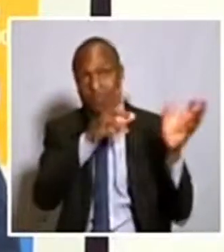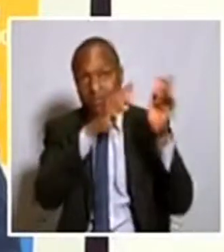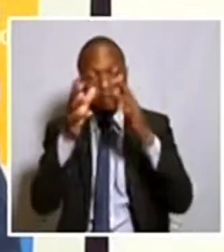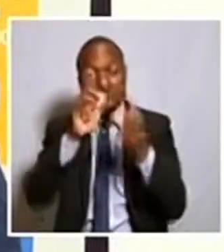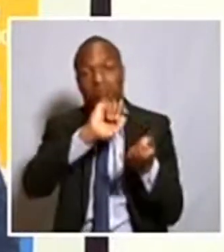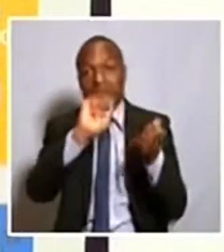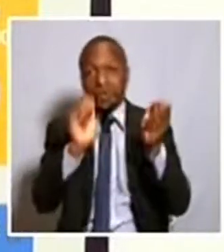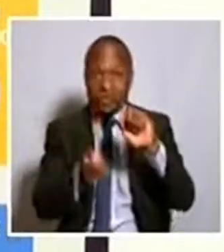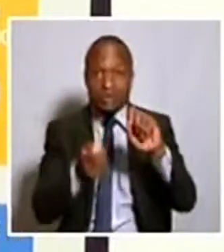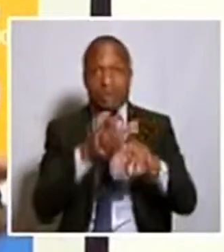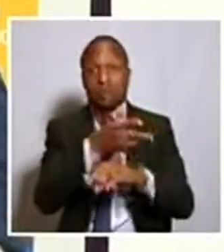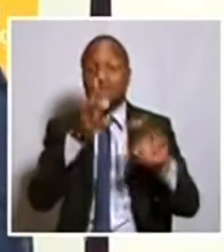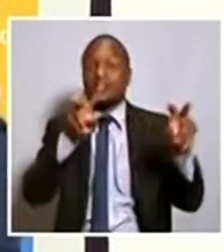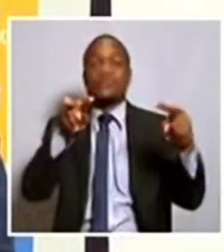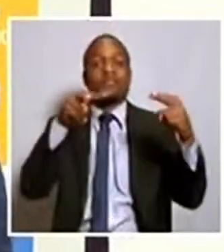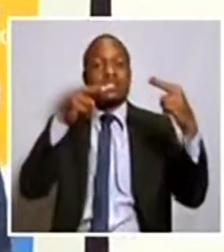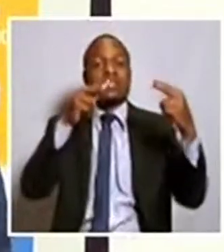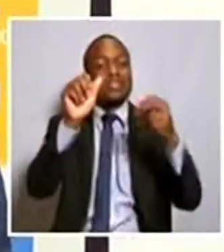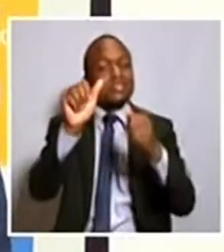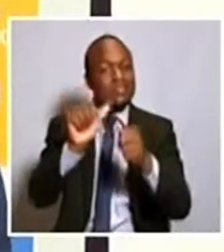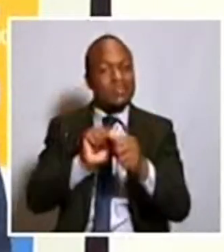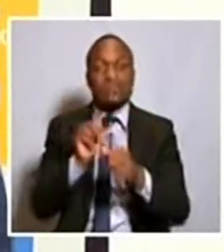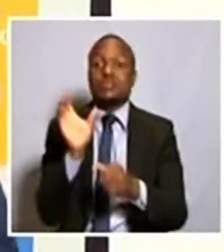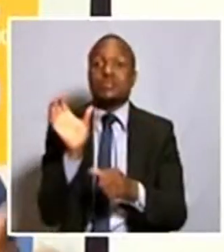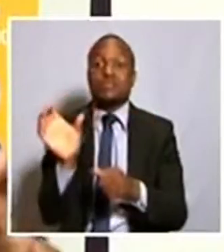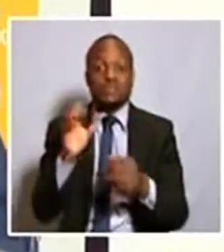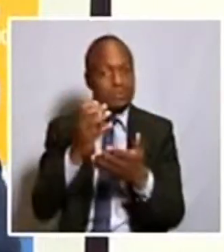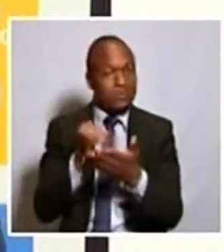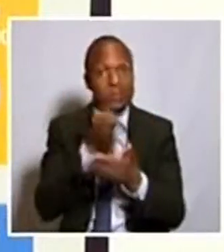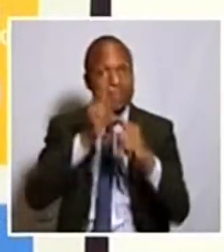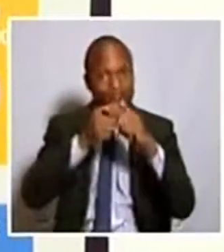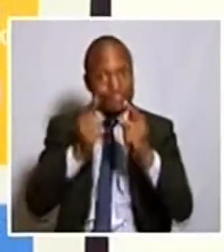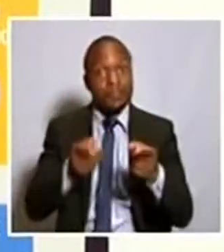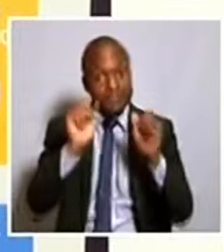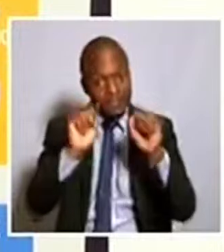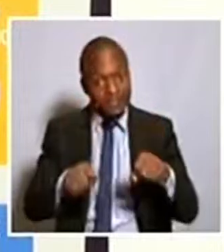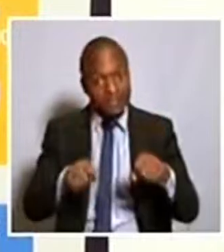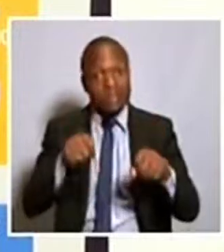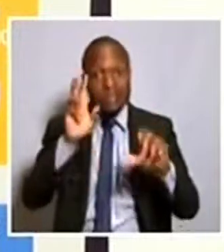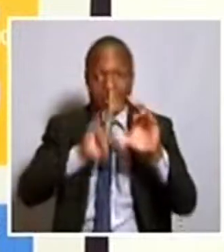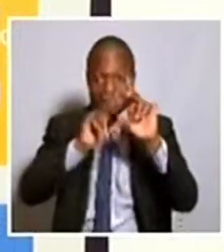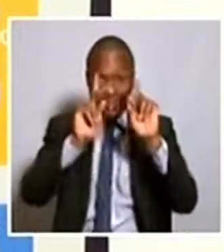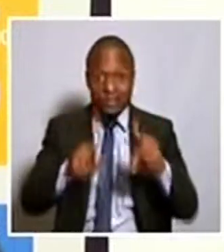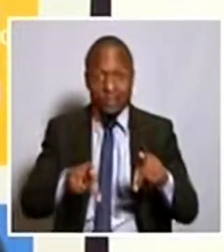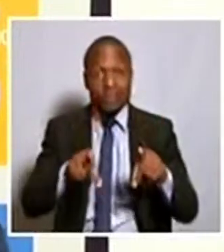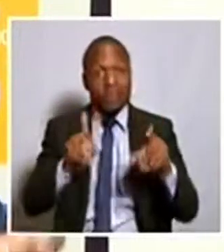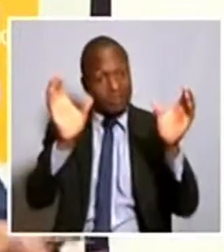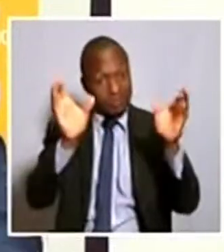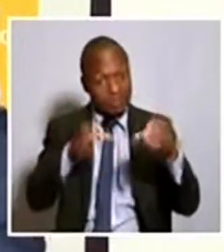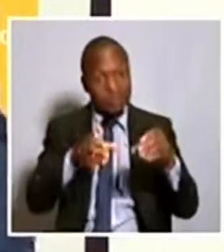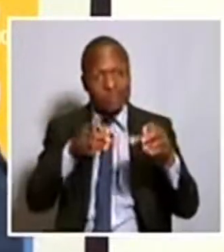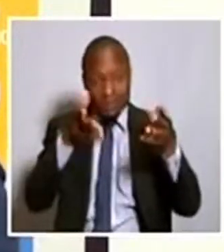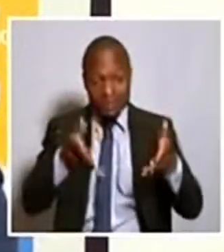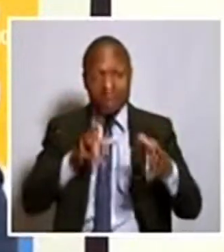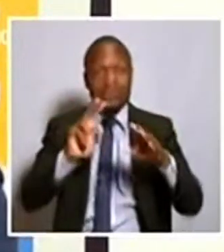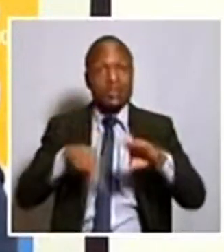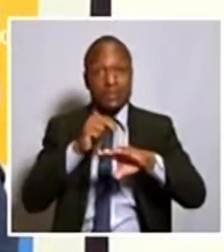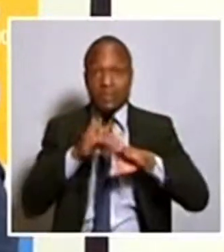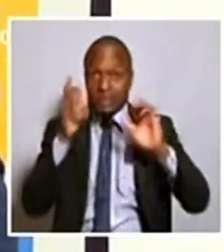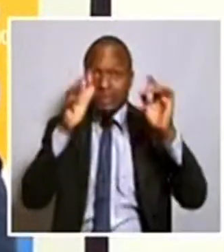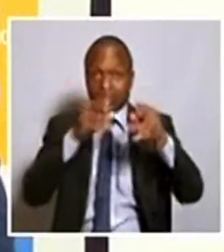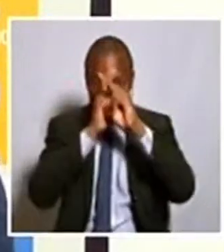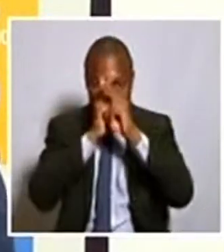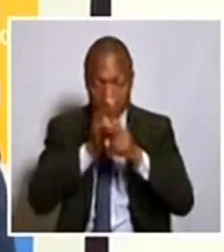which is affecting all sectors of the economy. But let me move to the chairperson of a very critical committee here at National Assembly, and this is